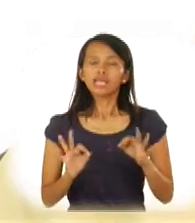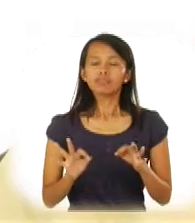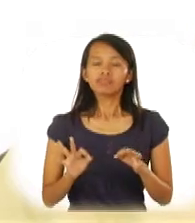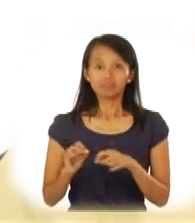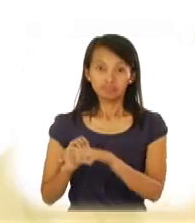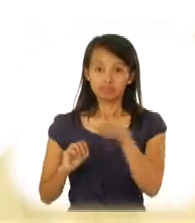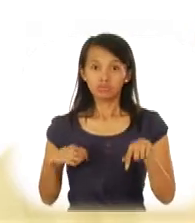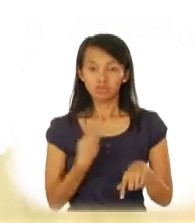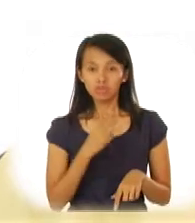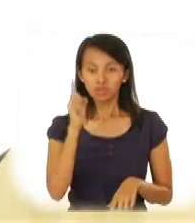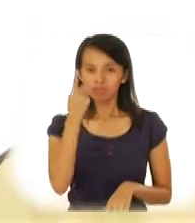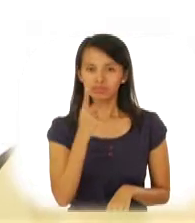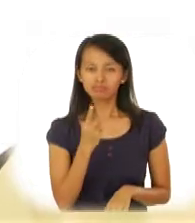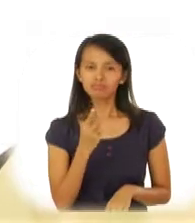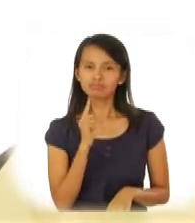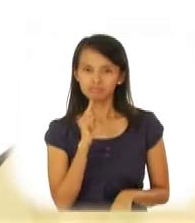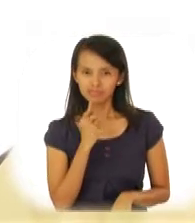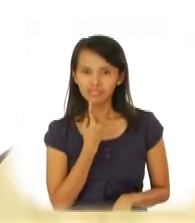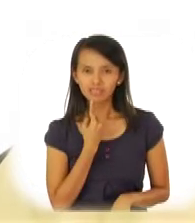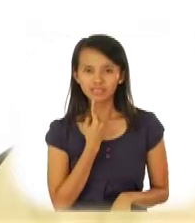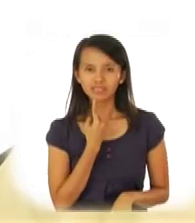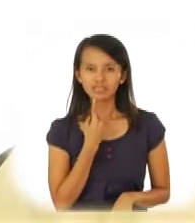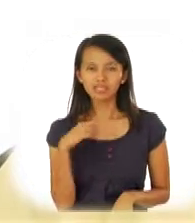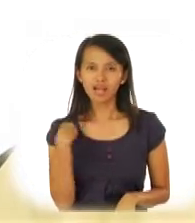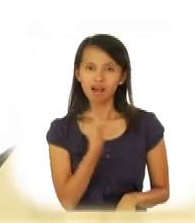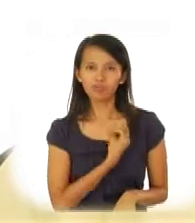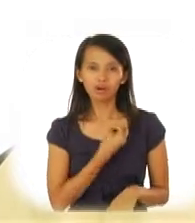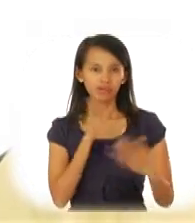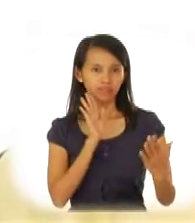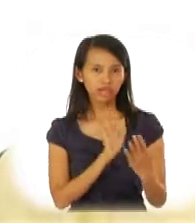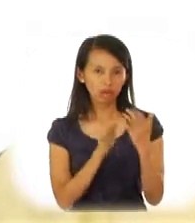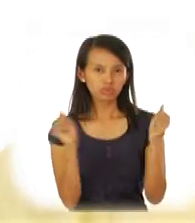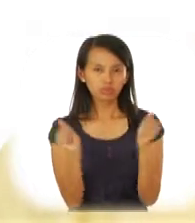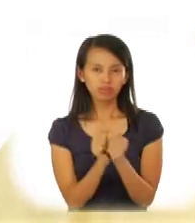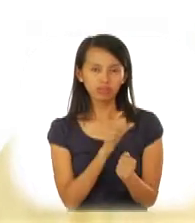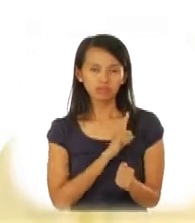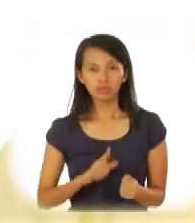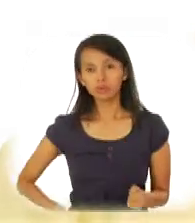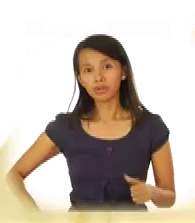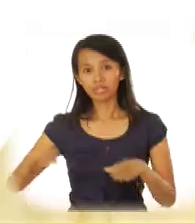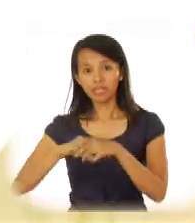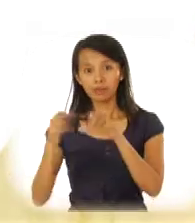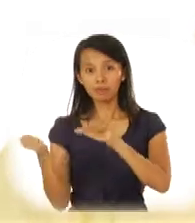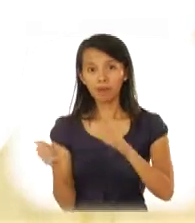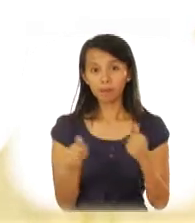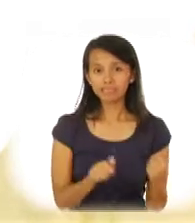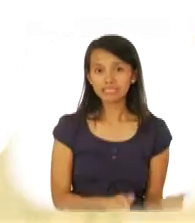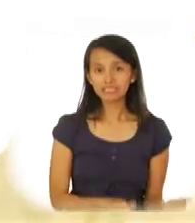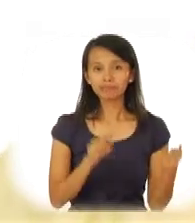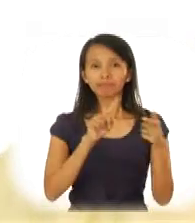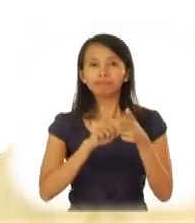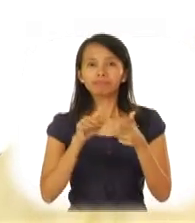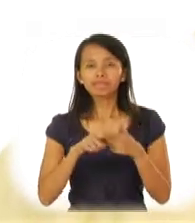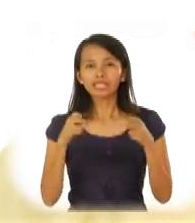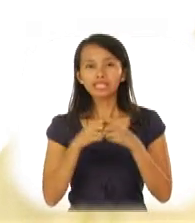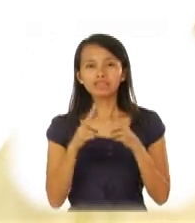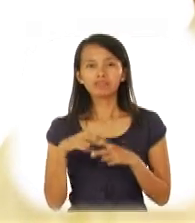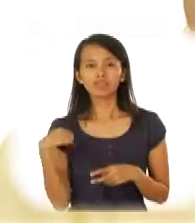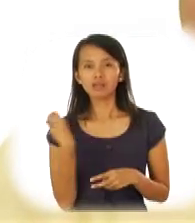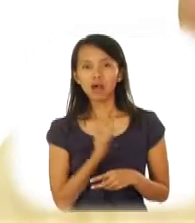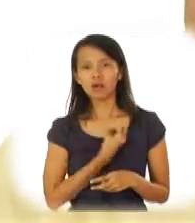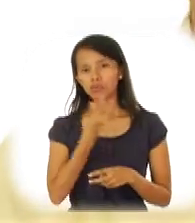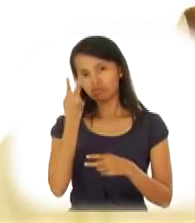Imagine if we only take seriously our encounter with the Lord in baptism,